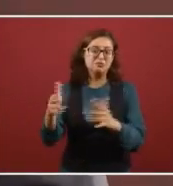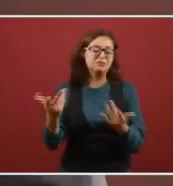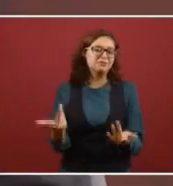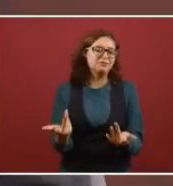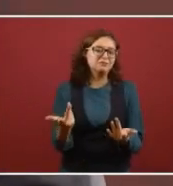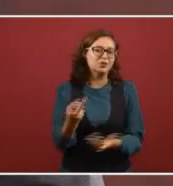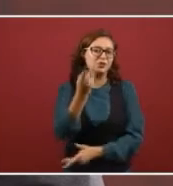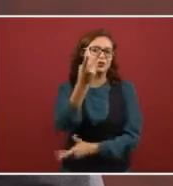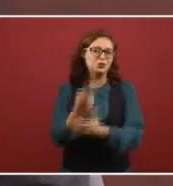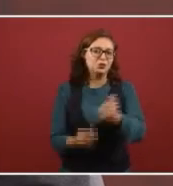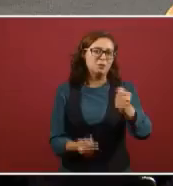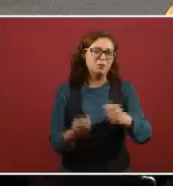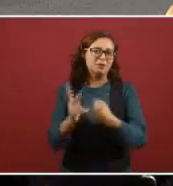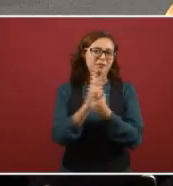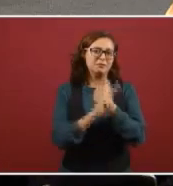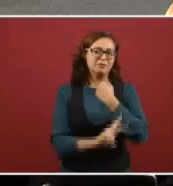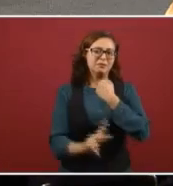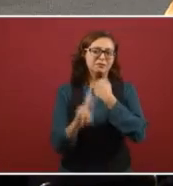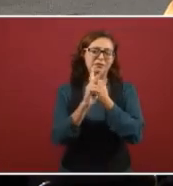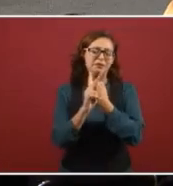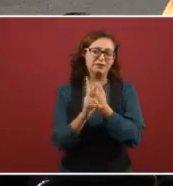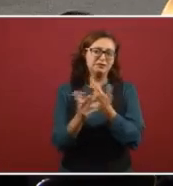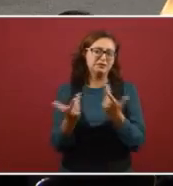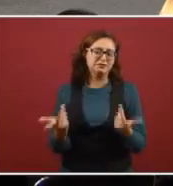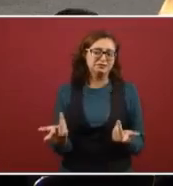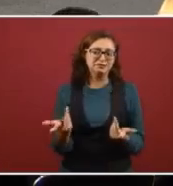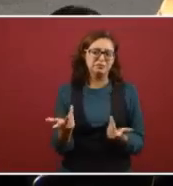very national community,